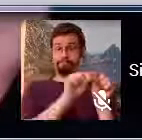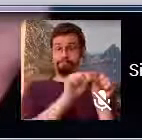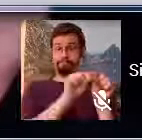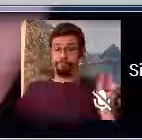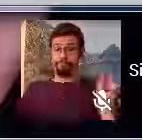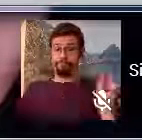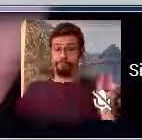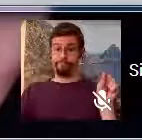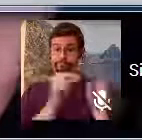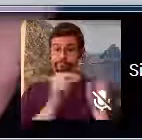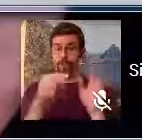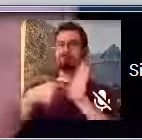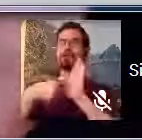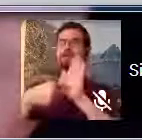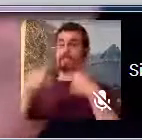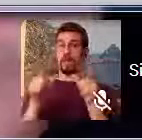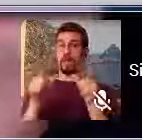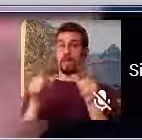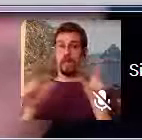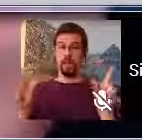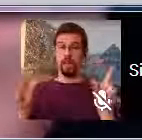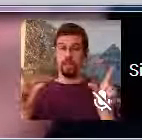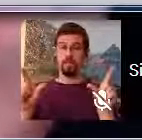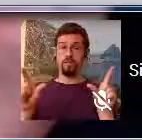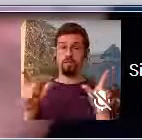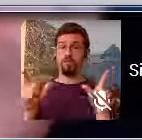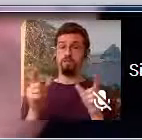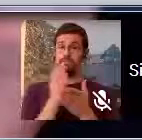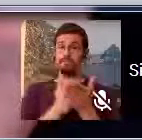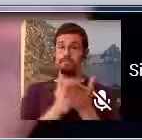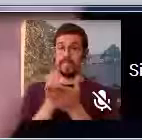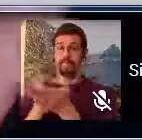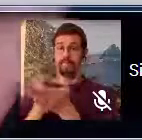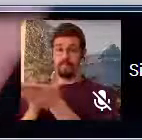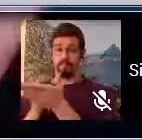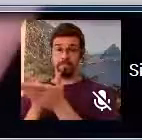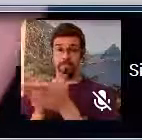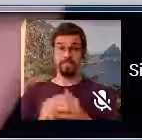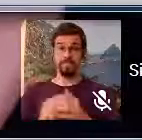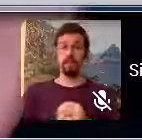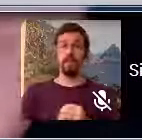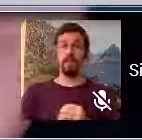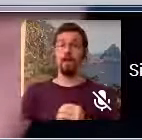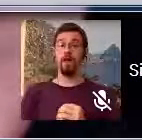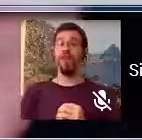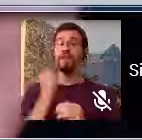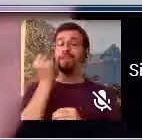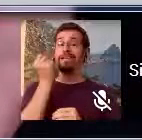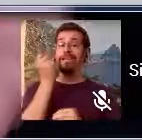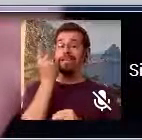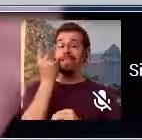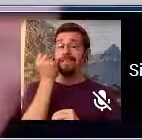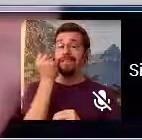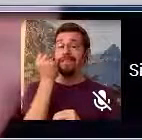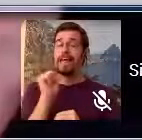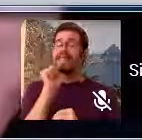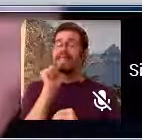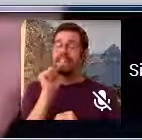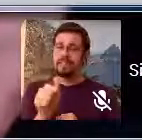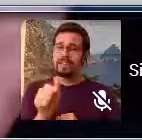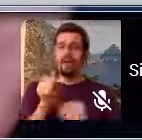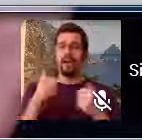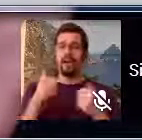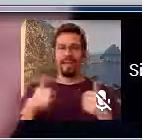language constituent units. It does not provide an easy way to